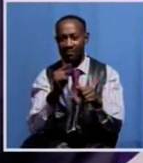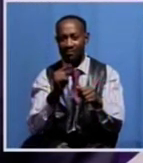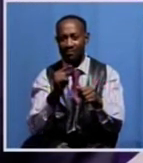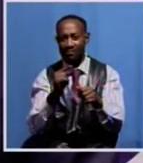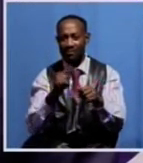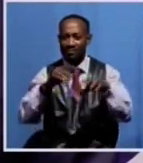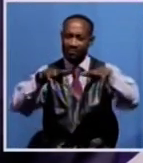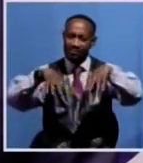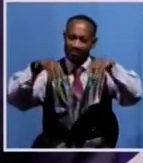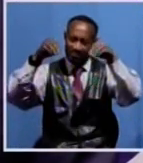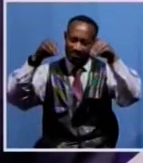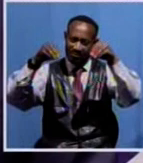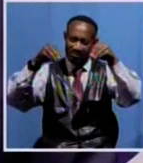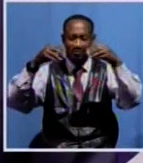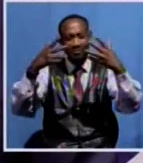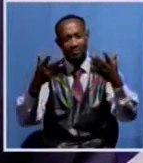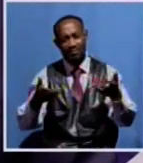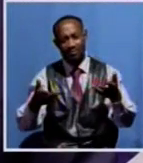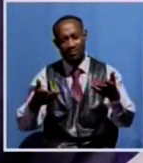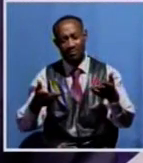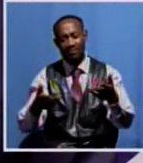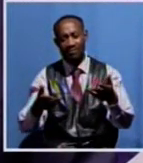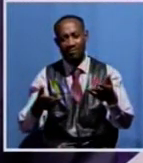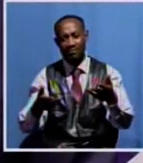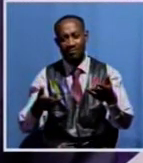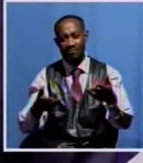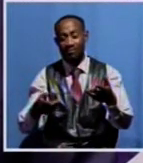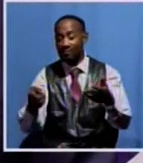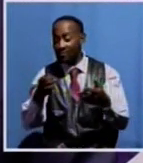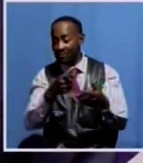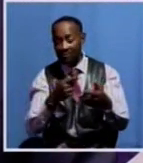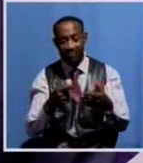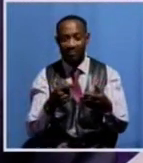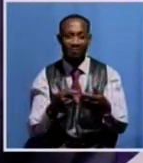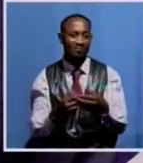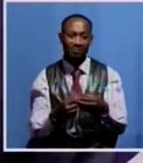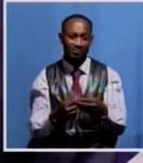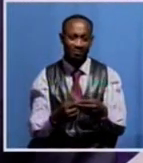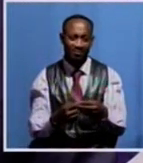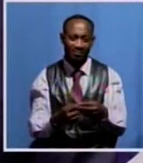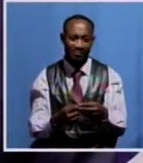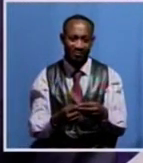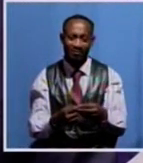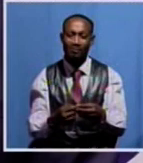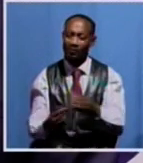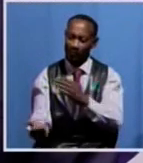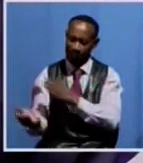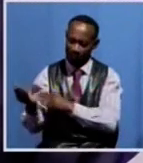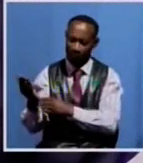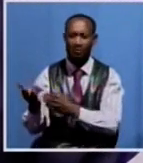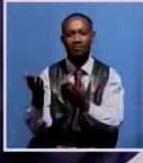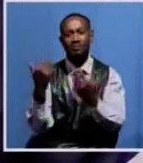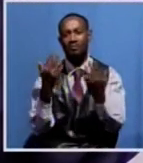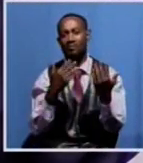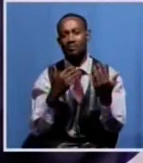load shedding and so on. But you see, load shedding, for a lot of us, load shedding is a nuisance because it means I can't get my bath in the morning and so on. But it goes